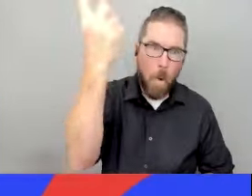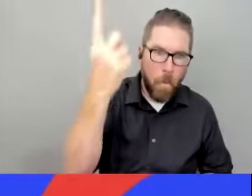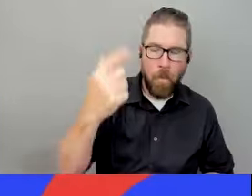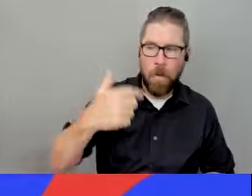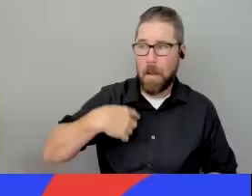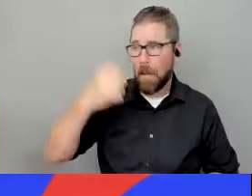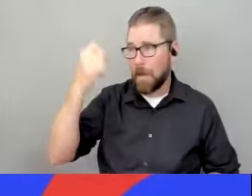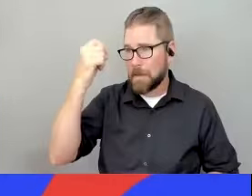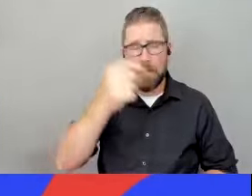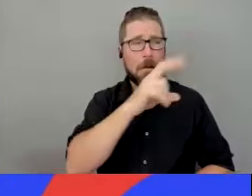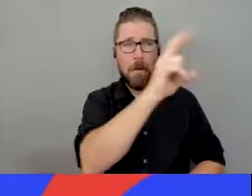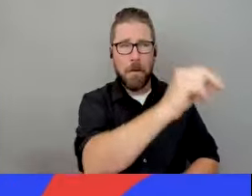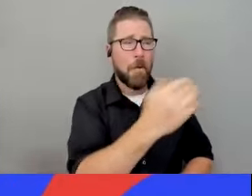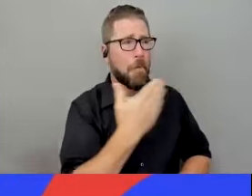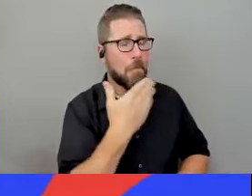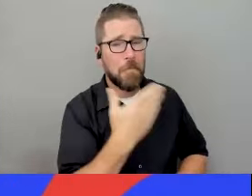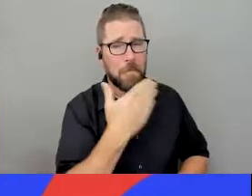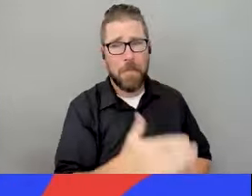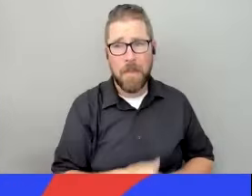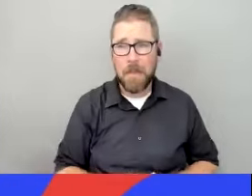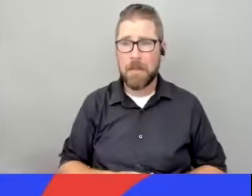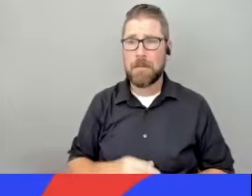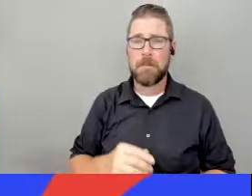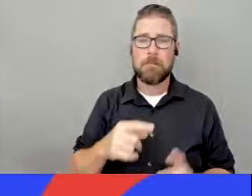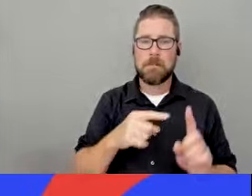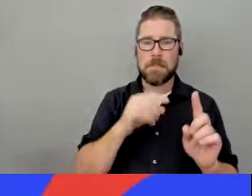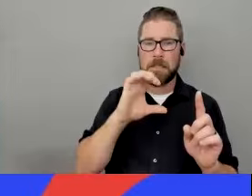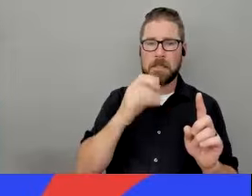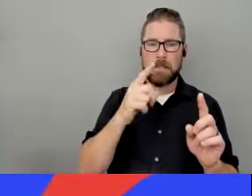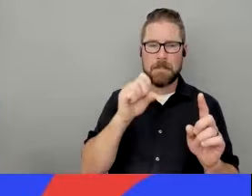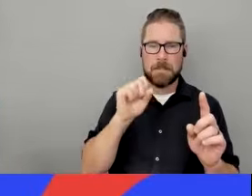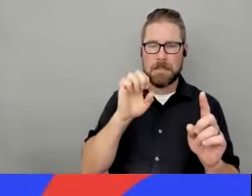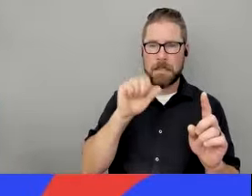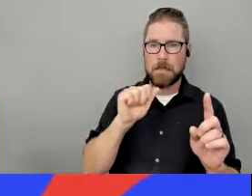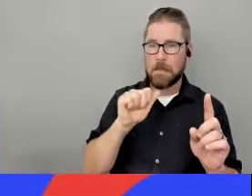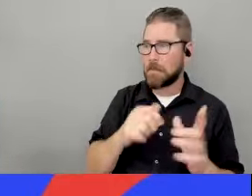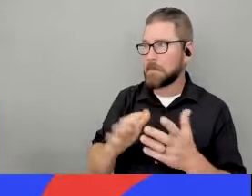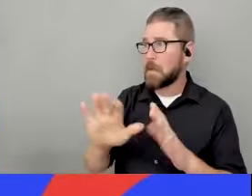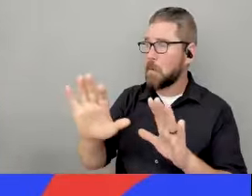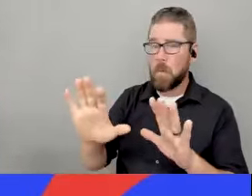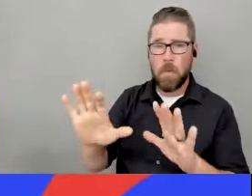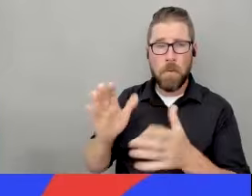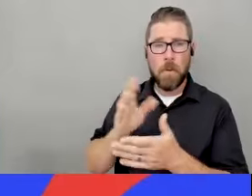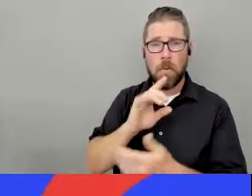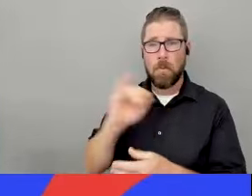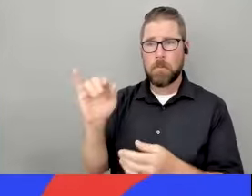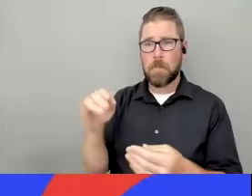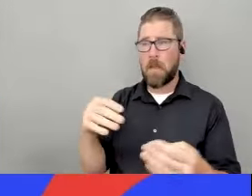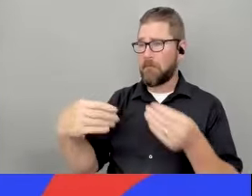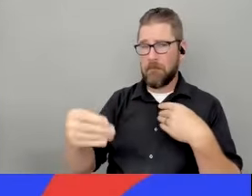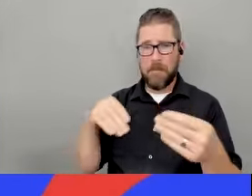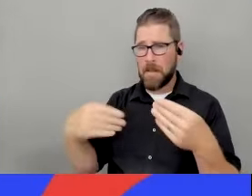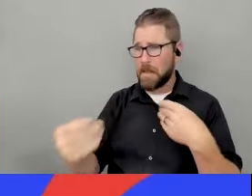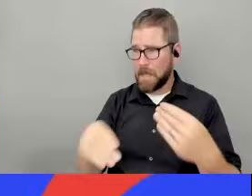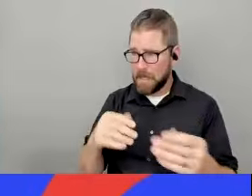No, speed it. thank you. No, that's There's a okay. lot of Thank you. flexibility there, though. There's very instructor friendly, it's student friendly, and there's a lot of flexibility depending